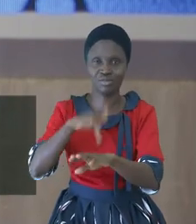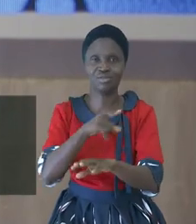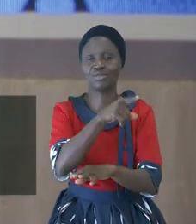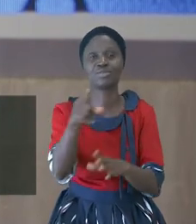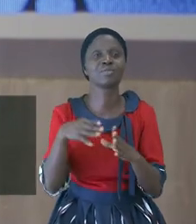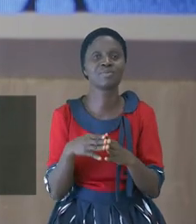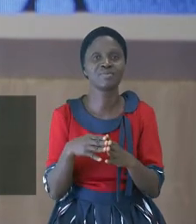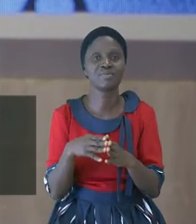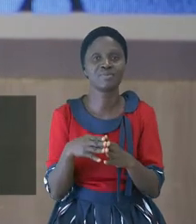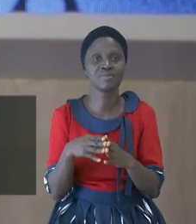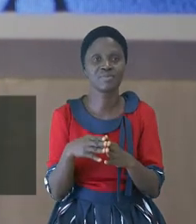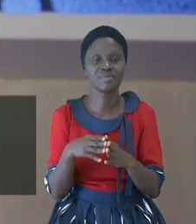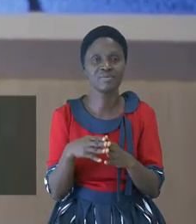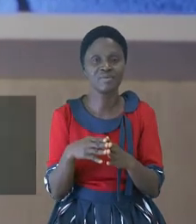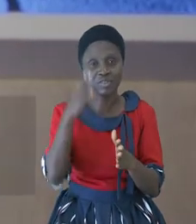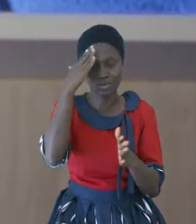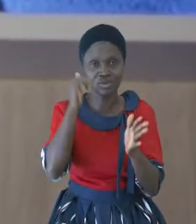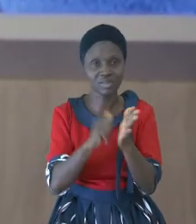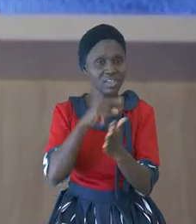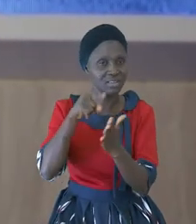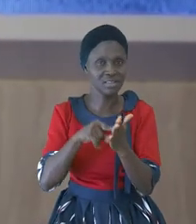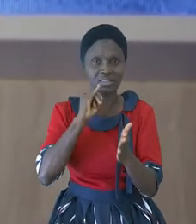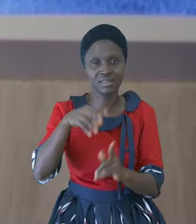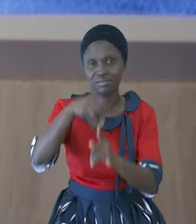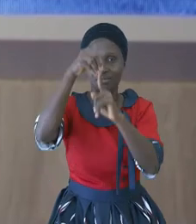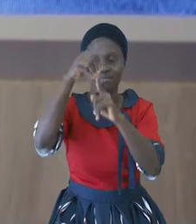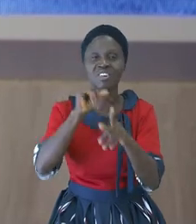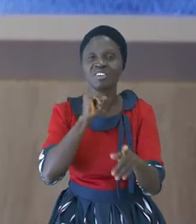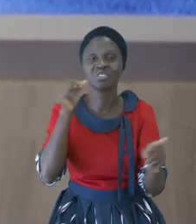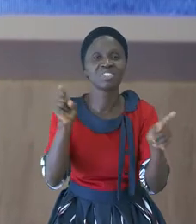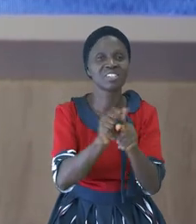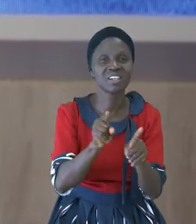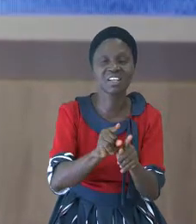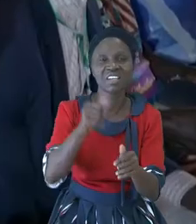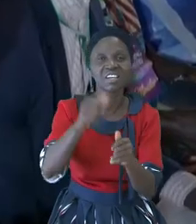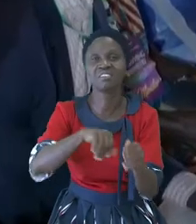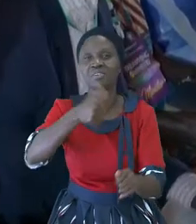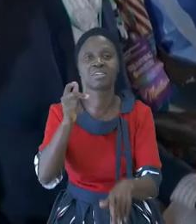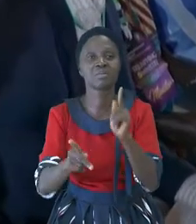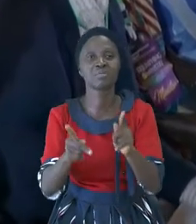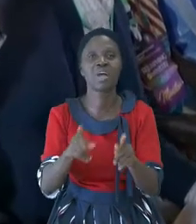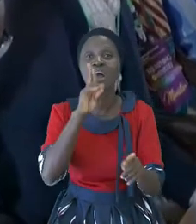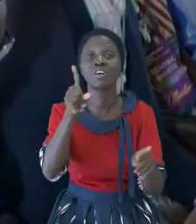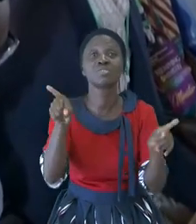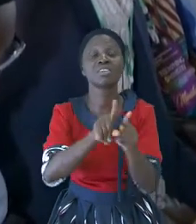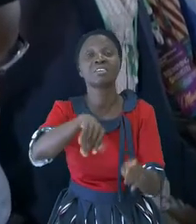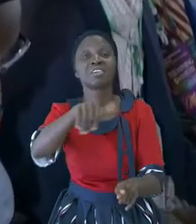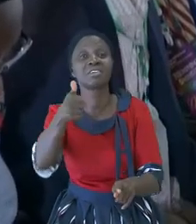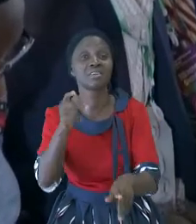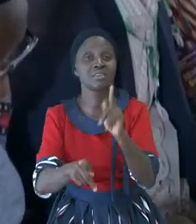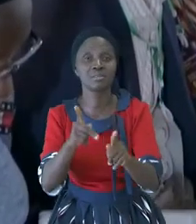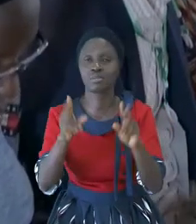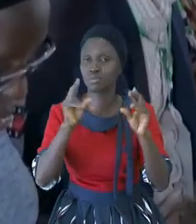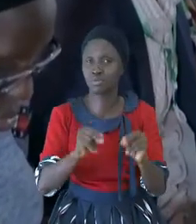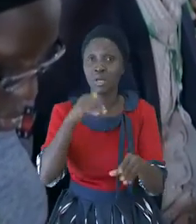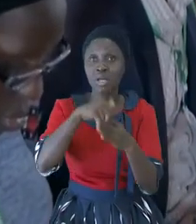is peculiar. It's not like every Dick and Harry. Are you like every Dick and Harry? in the sight of God, in the